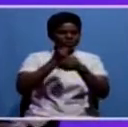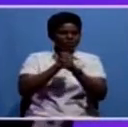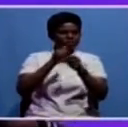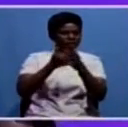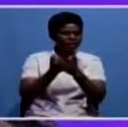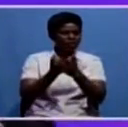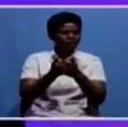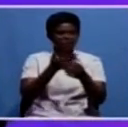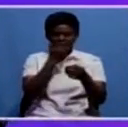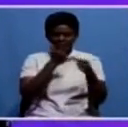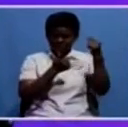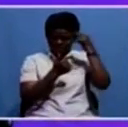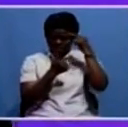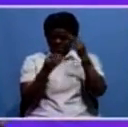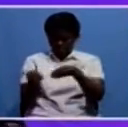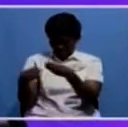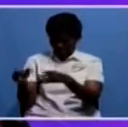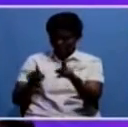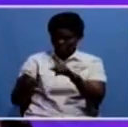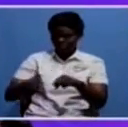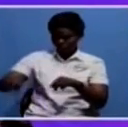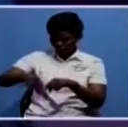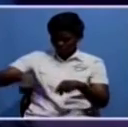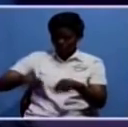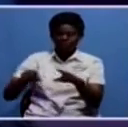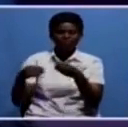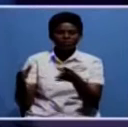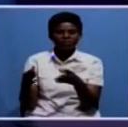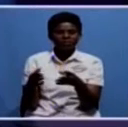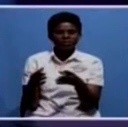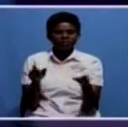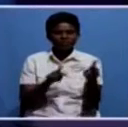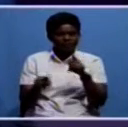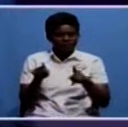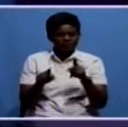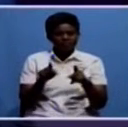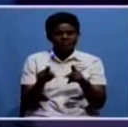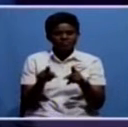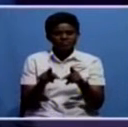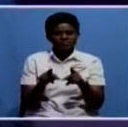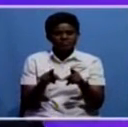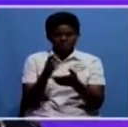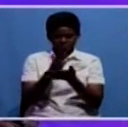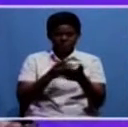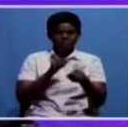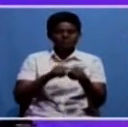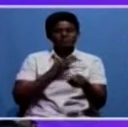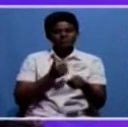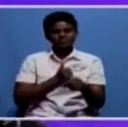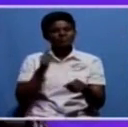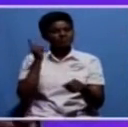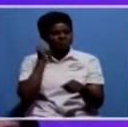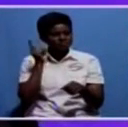through government taking it to parliament? How else? So, people must debate. You know, sometimes I listen to the